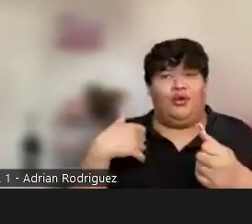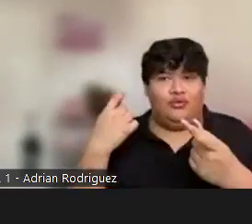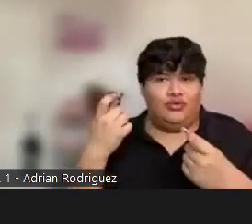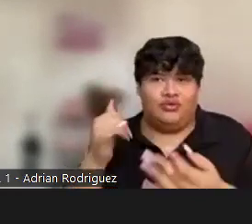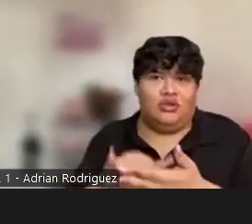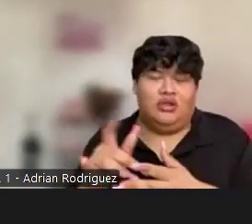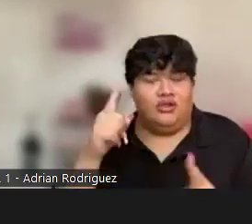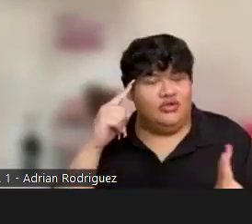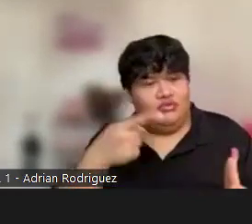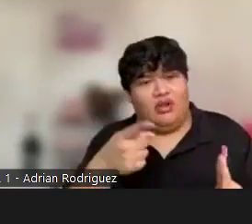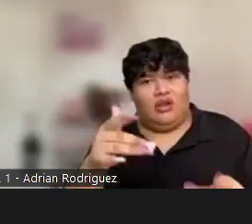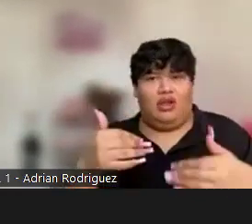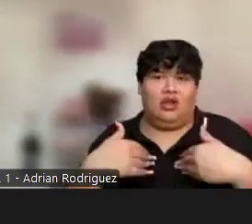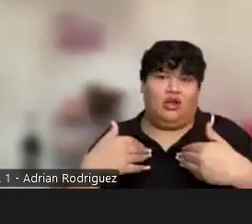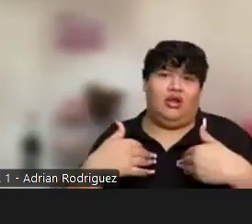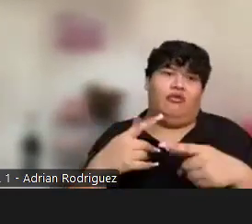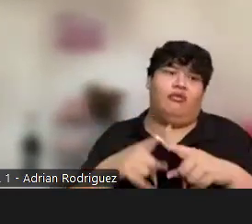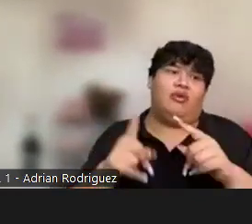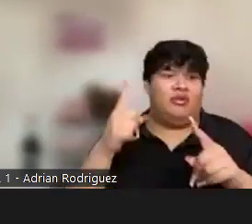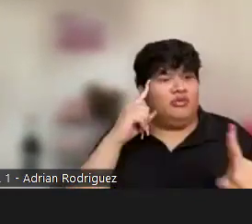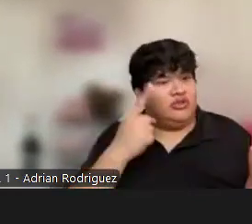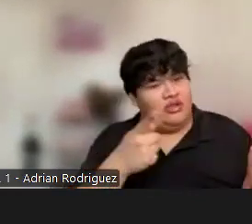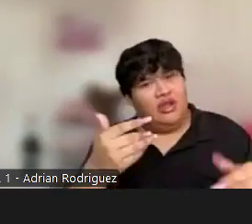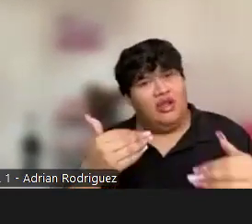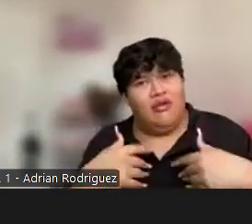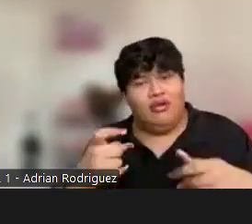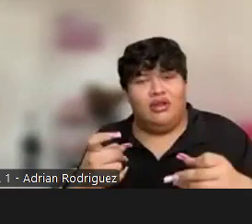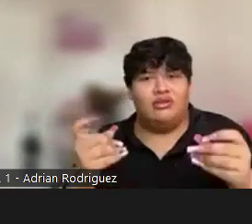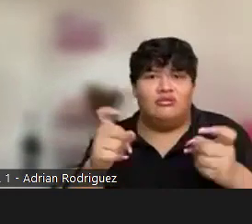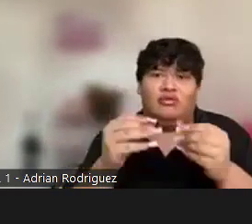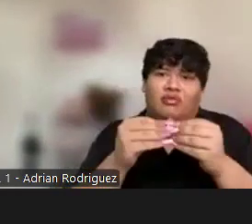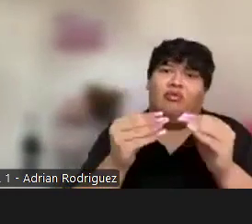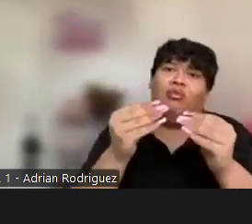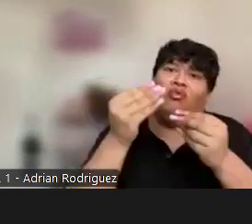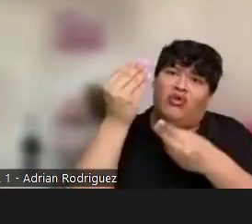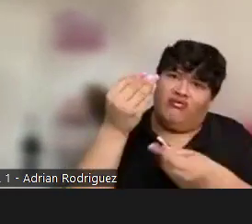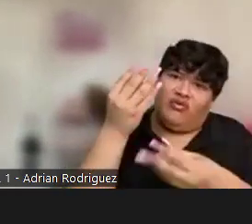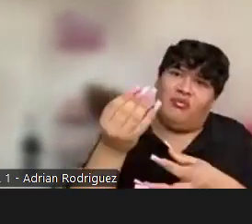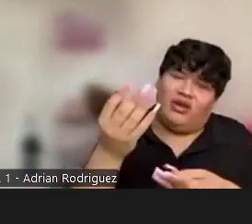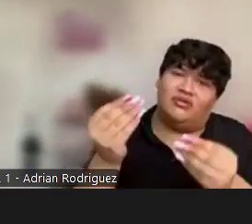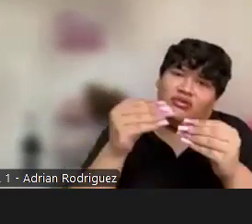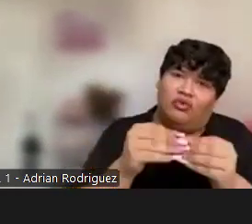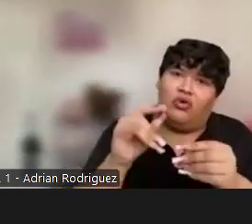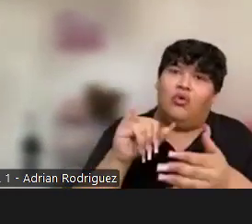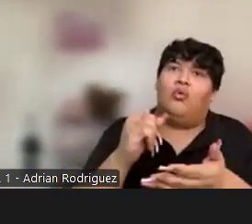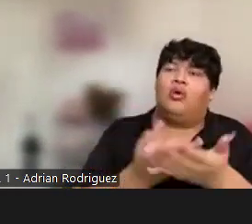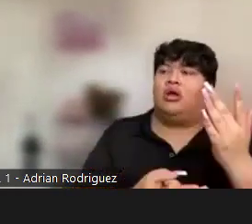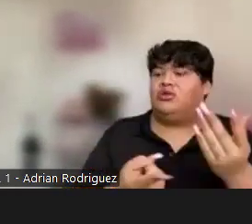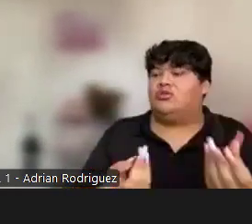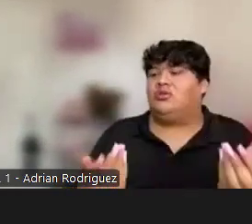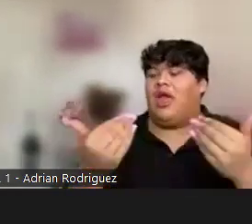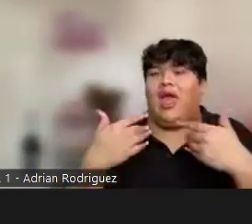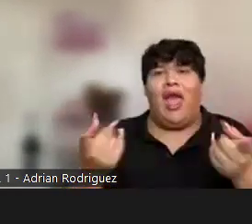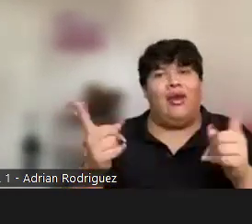they have. But the perspective they have may need to be further informed by what's really going on. So